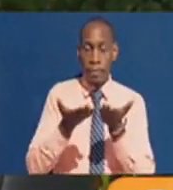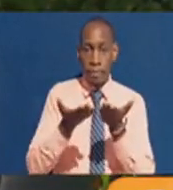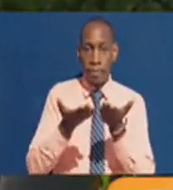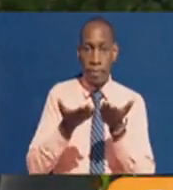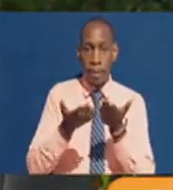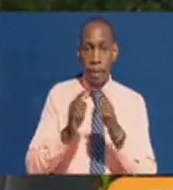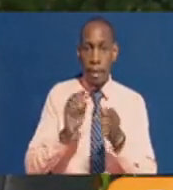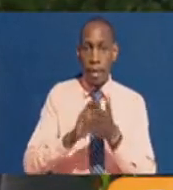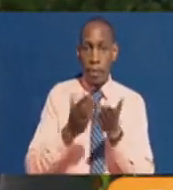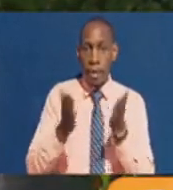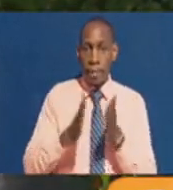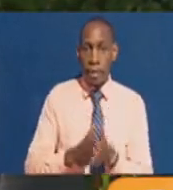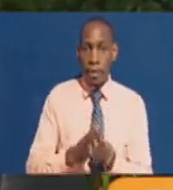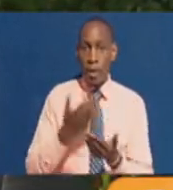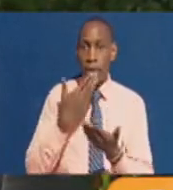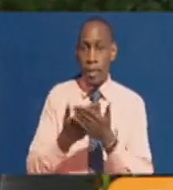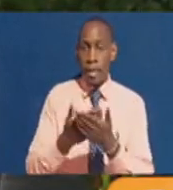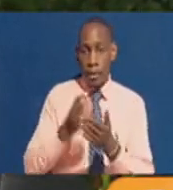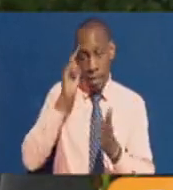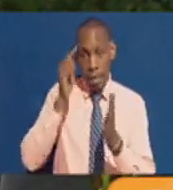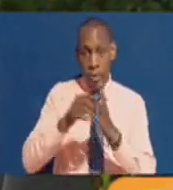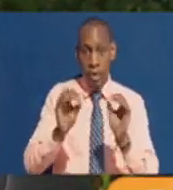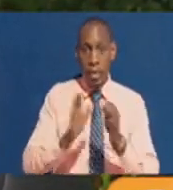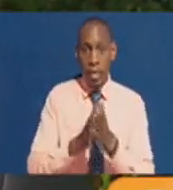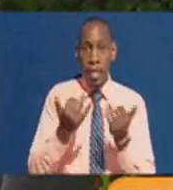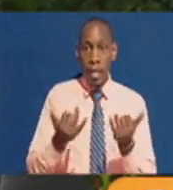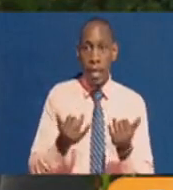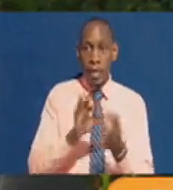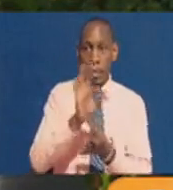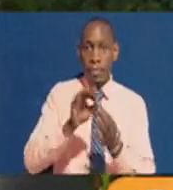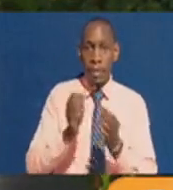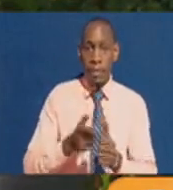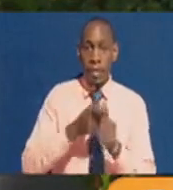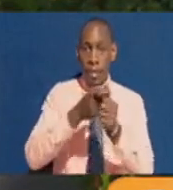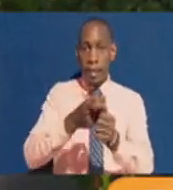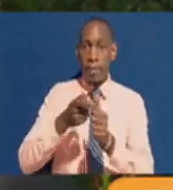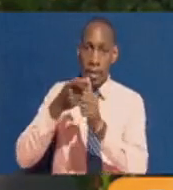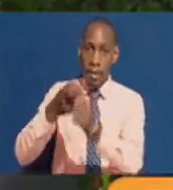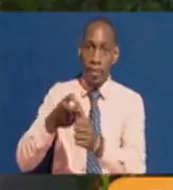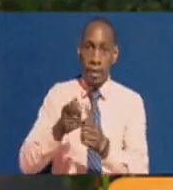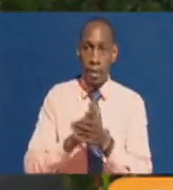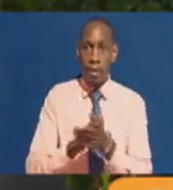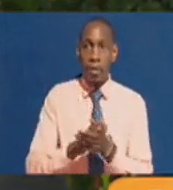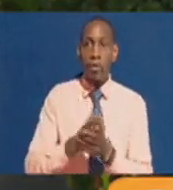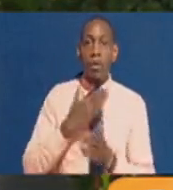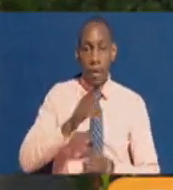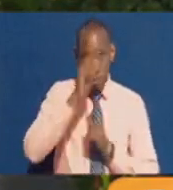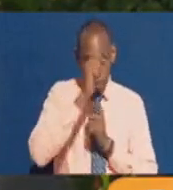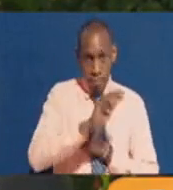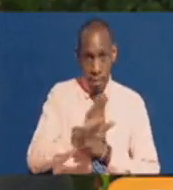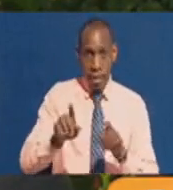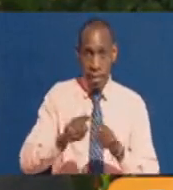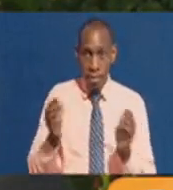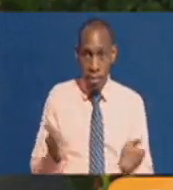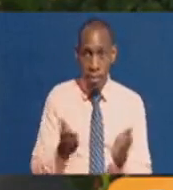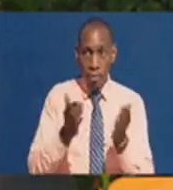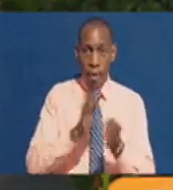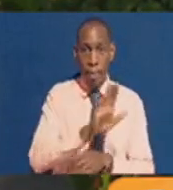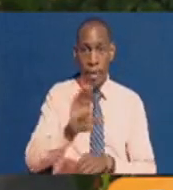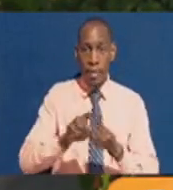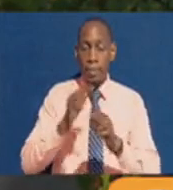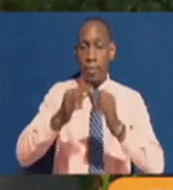no one is there to appreciate them, to recognize them. So these particular awards are there to honor them and to motivate them